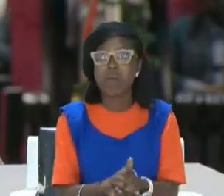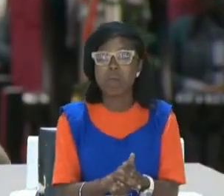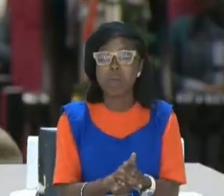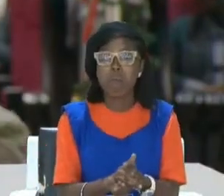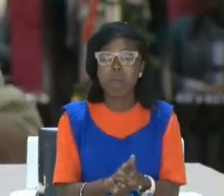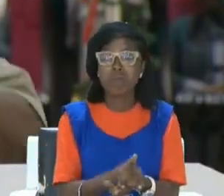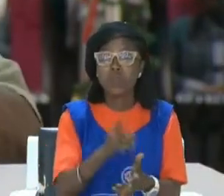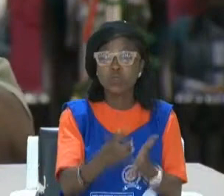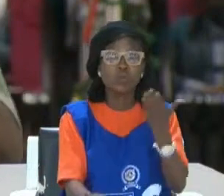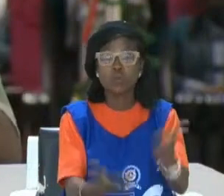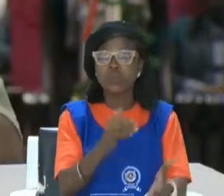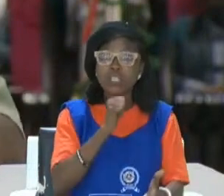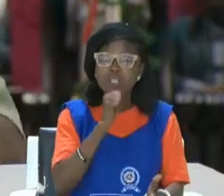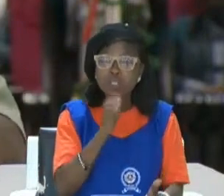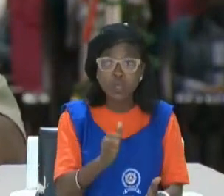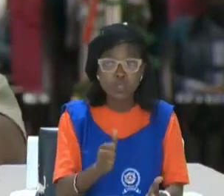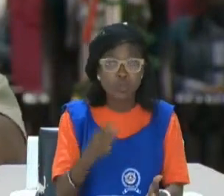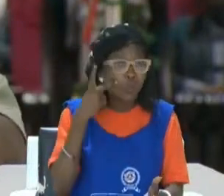you may not look like it,